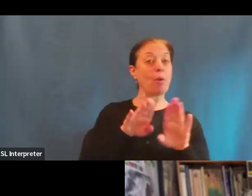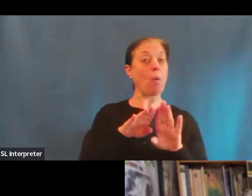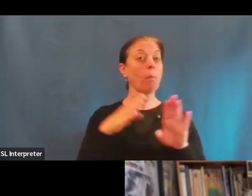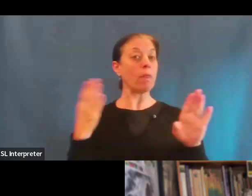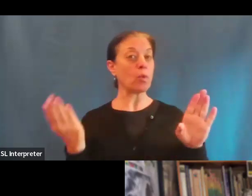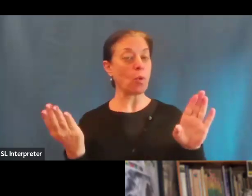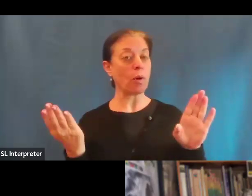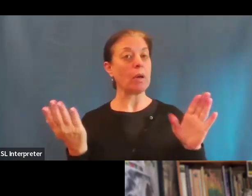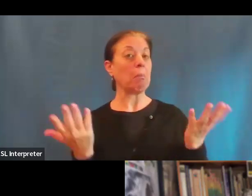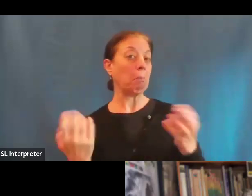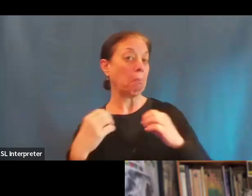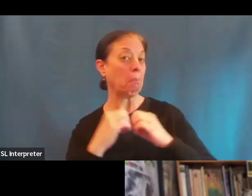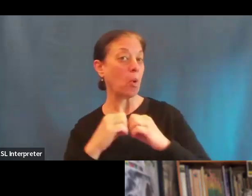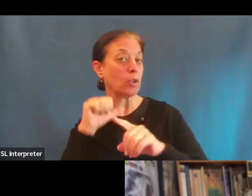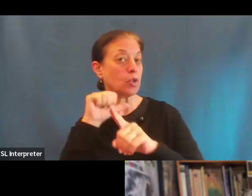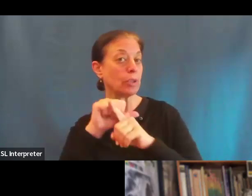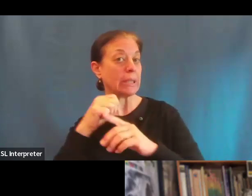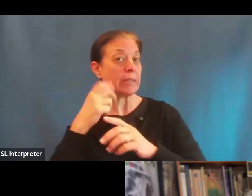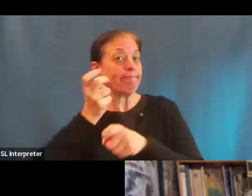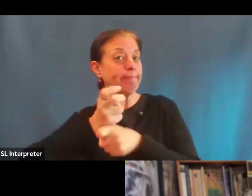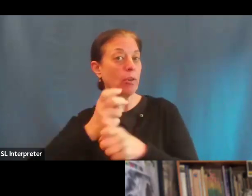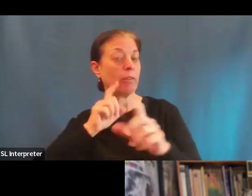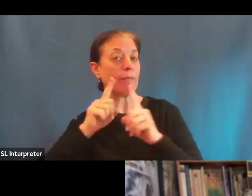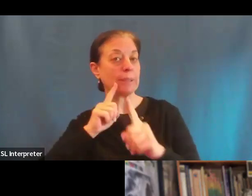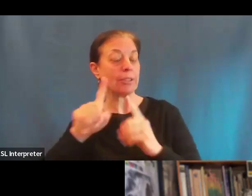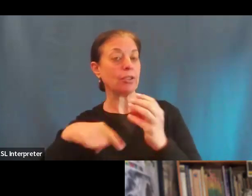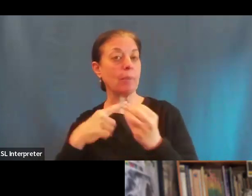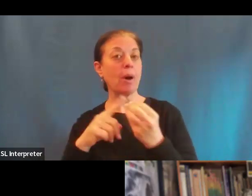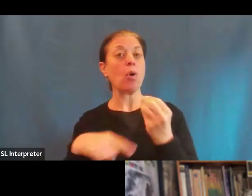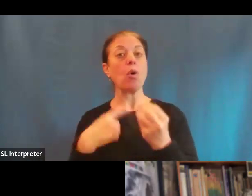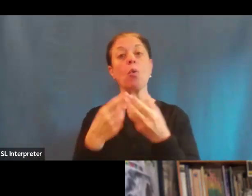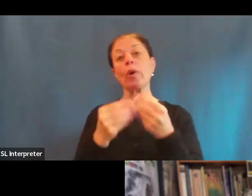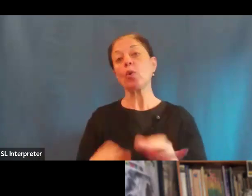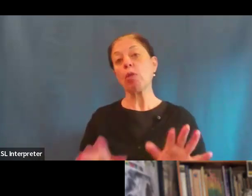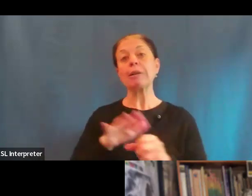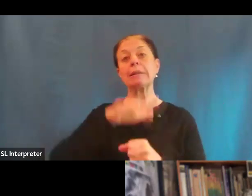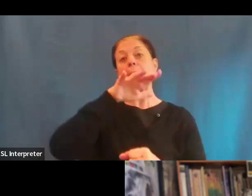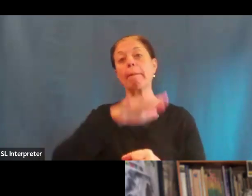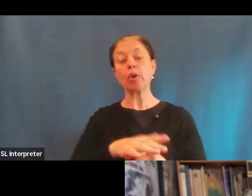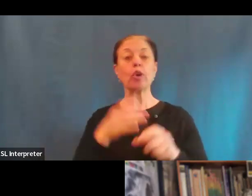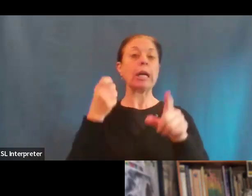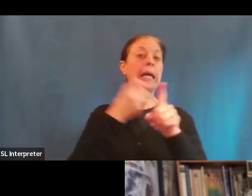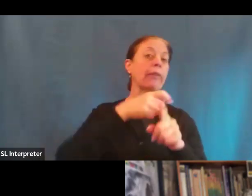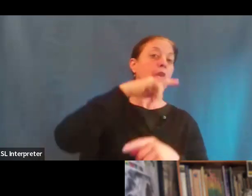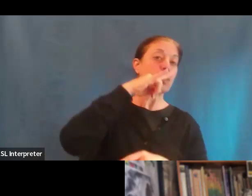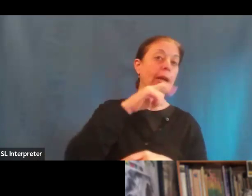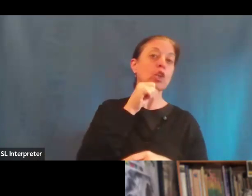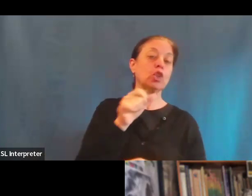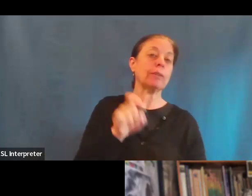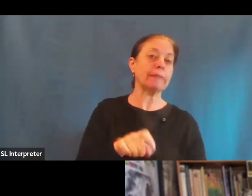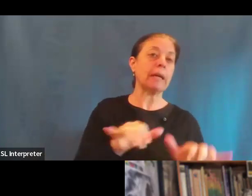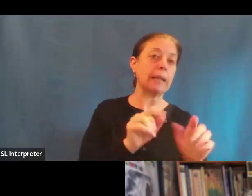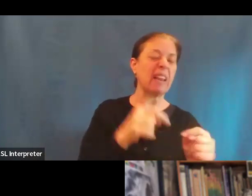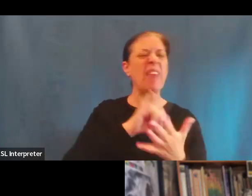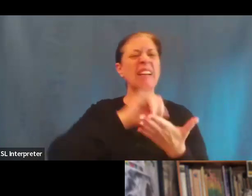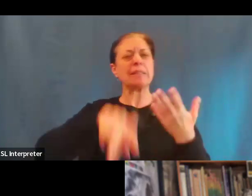door to maybe a more tricky conversation about when you lost your temper and hit that child and shouldn't have, this kind of